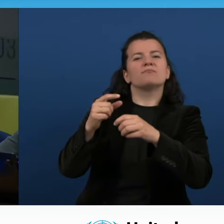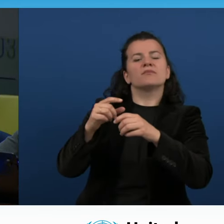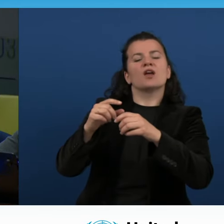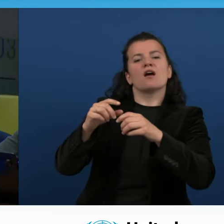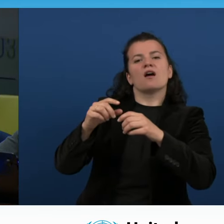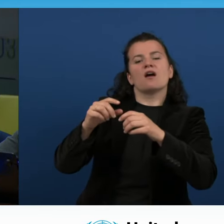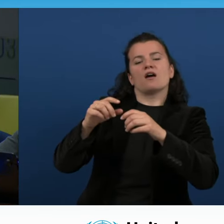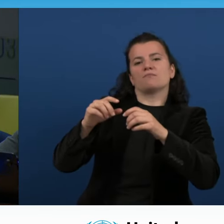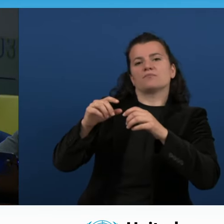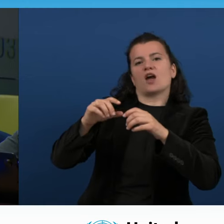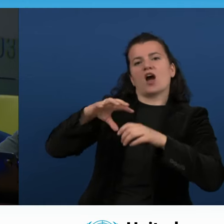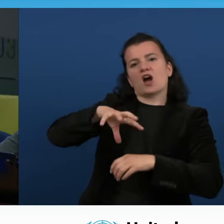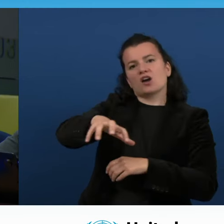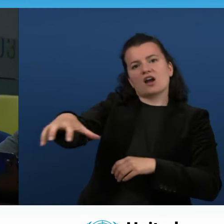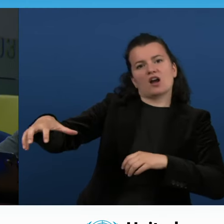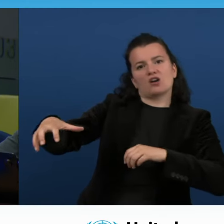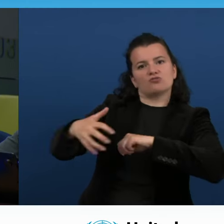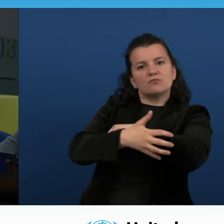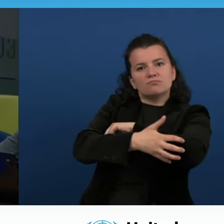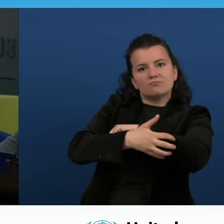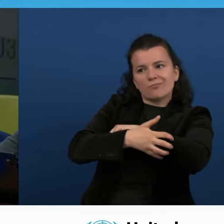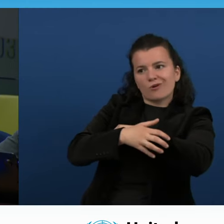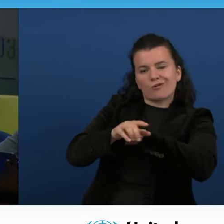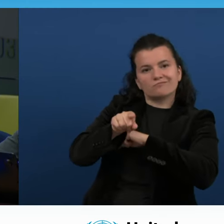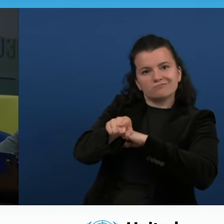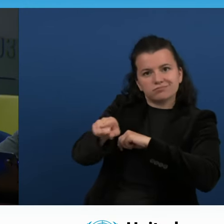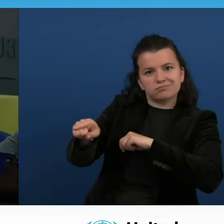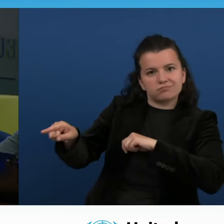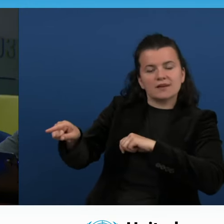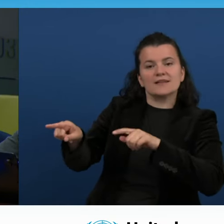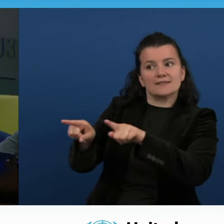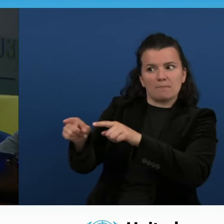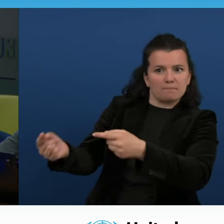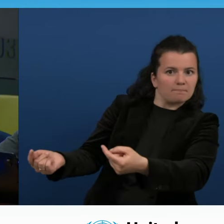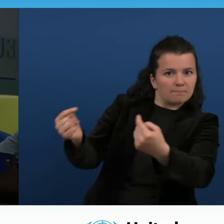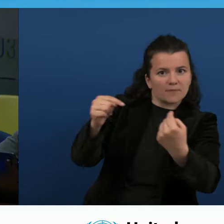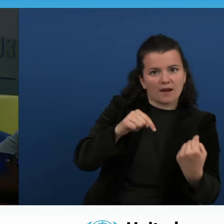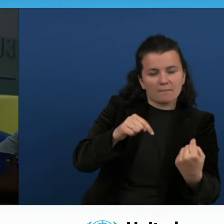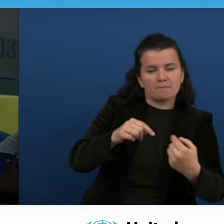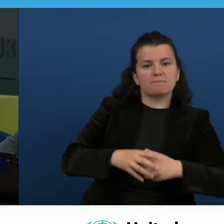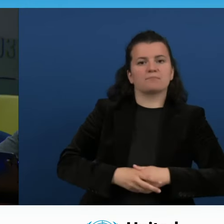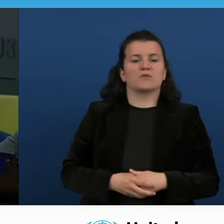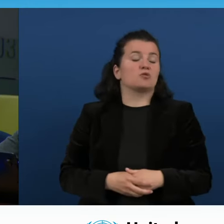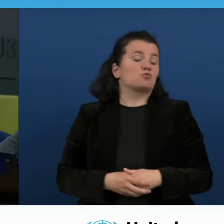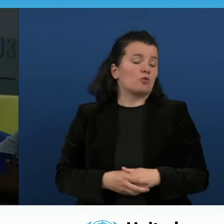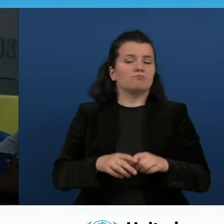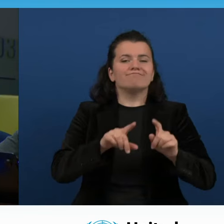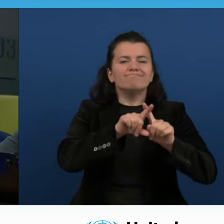distinguished authorities, delegates, youth leaders, friends,